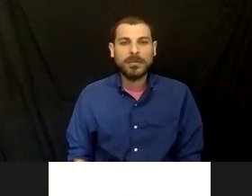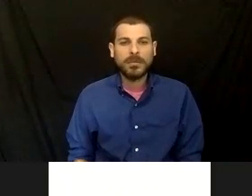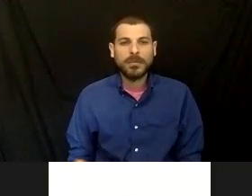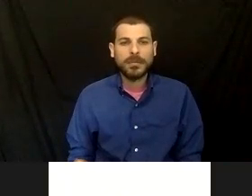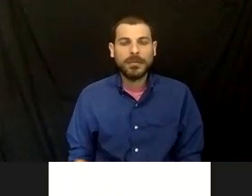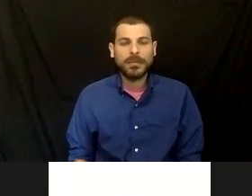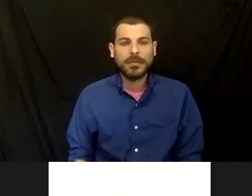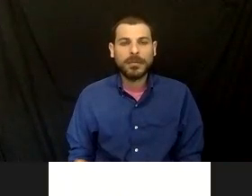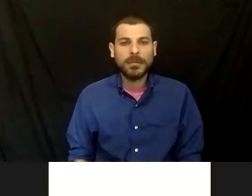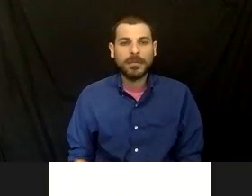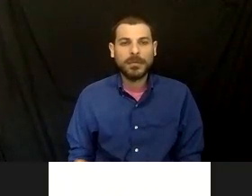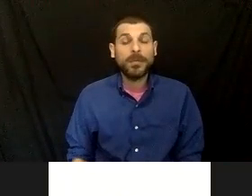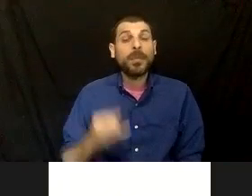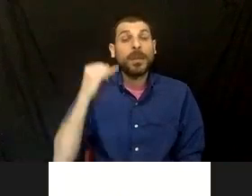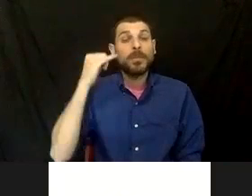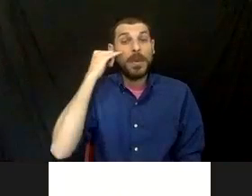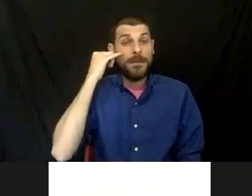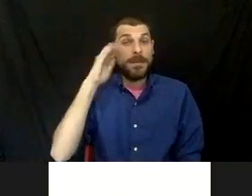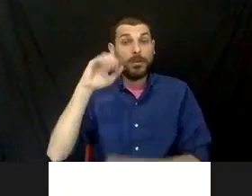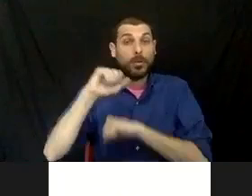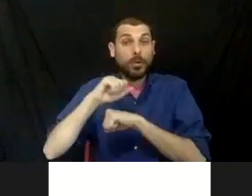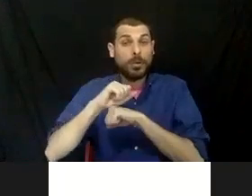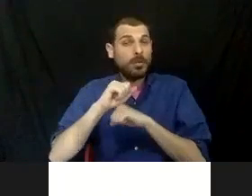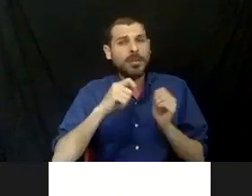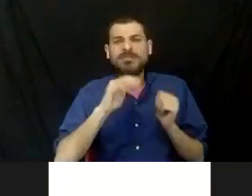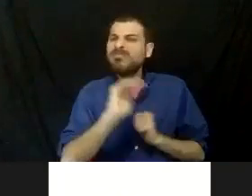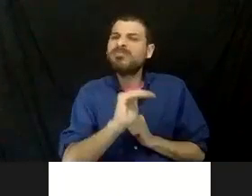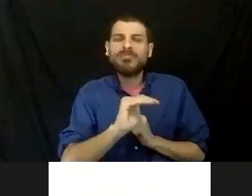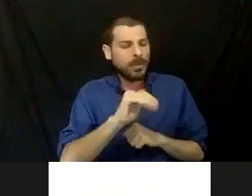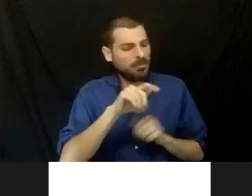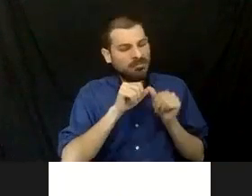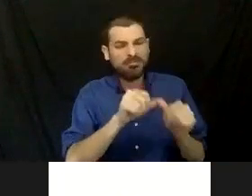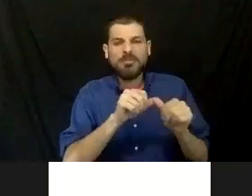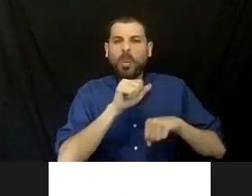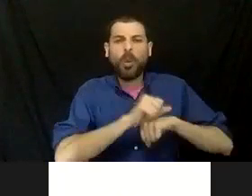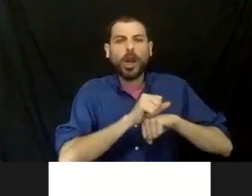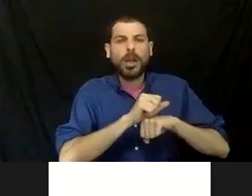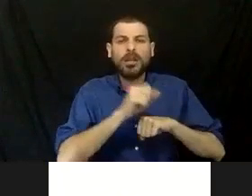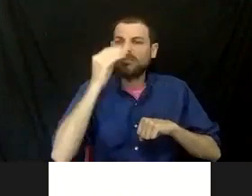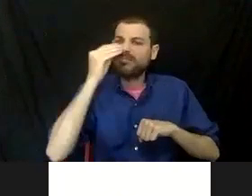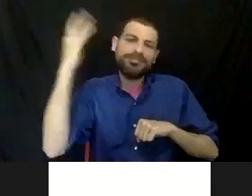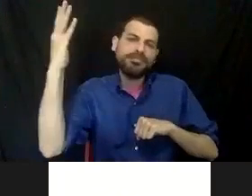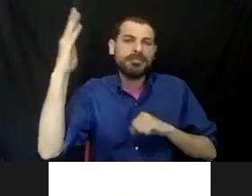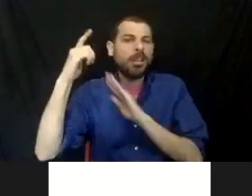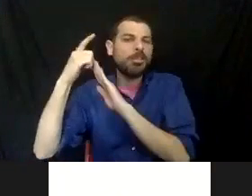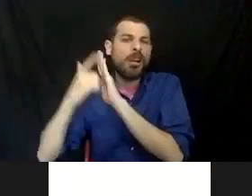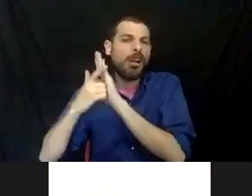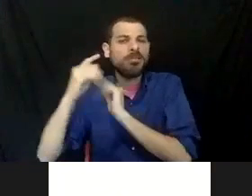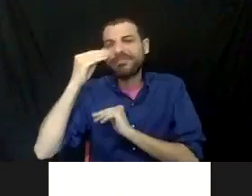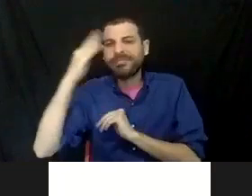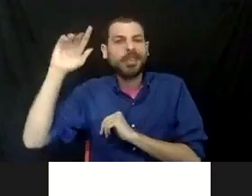your employer is asking you to work in violation of the governor's order, so say, we hear about these businesses